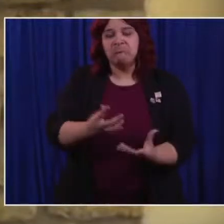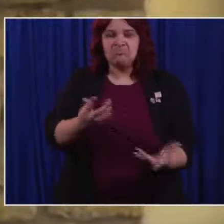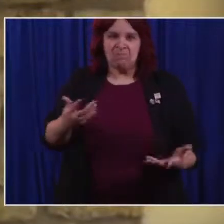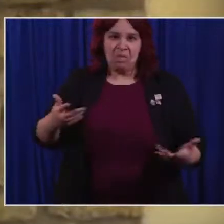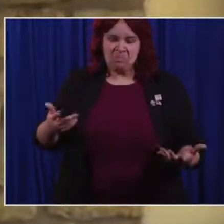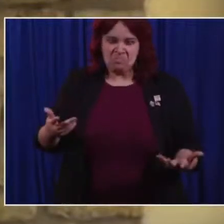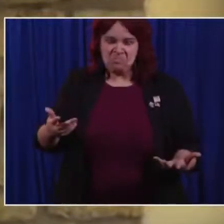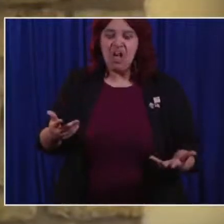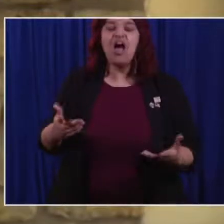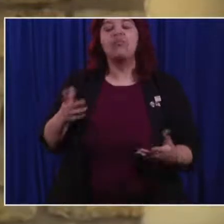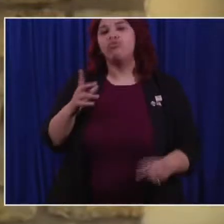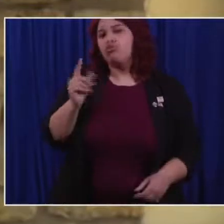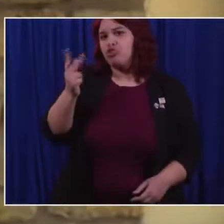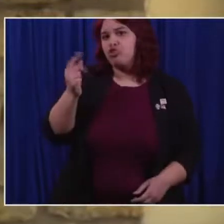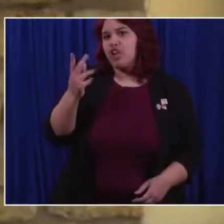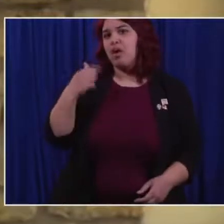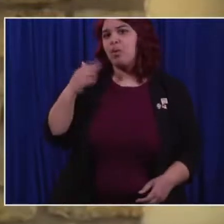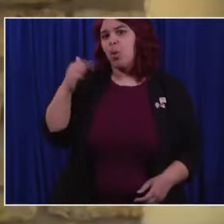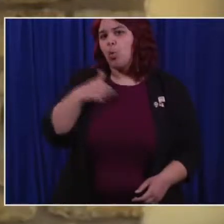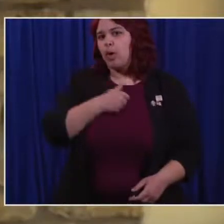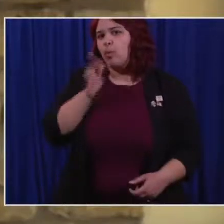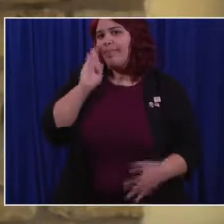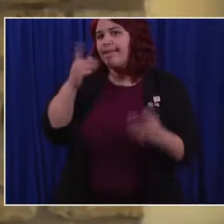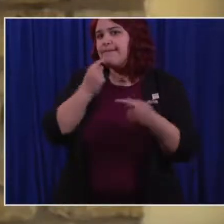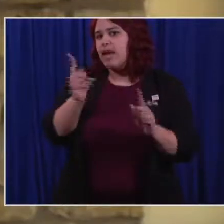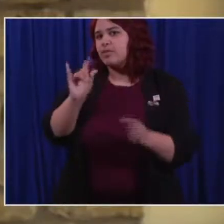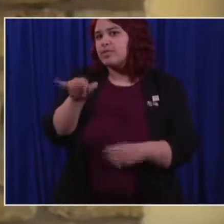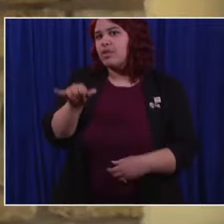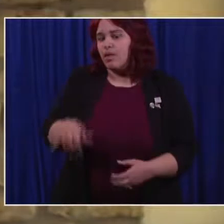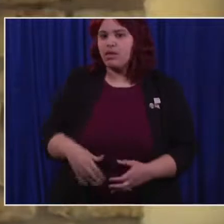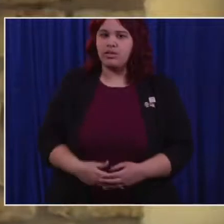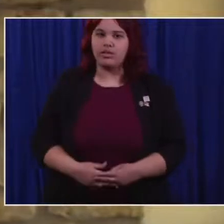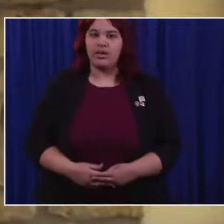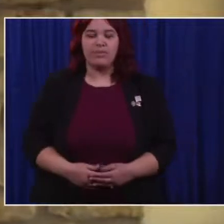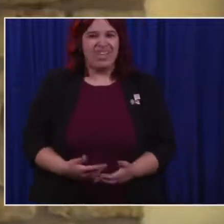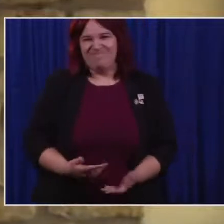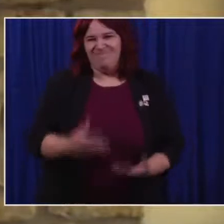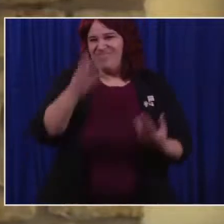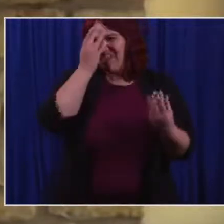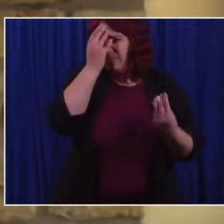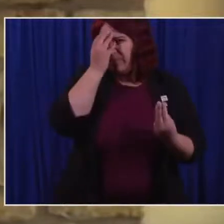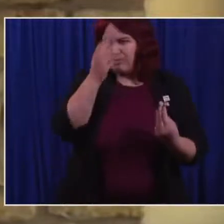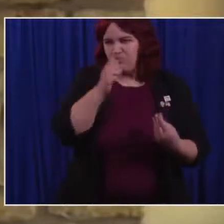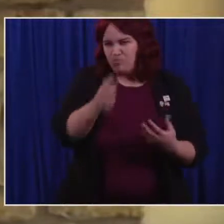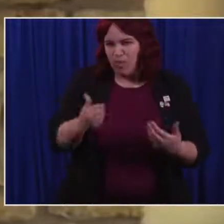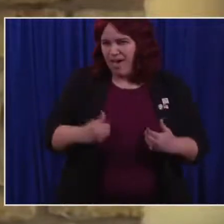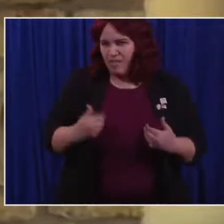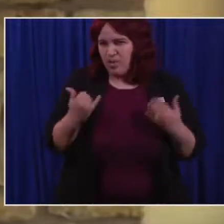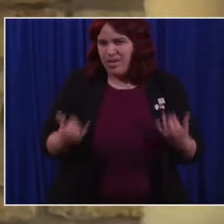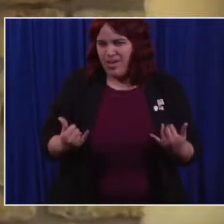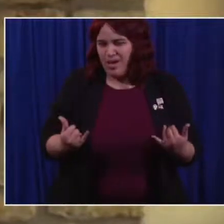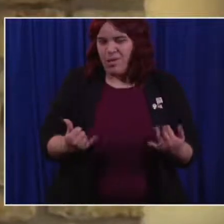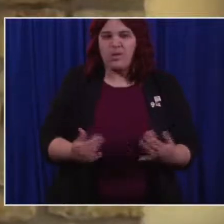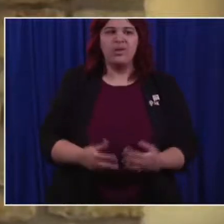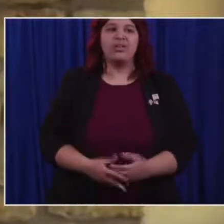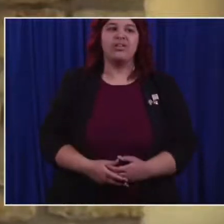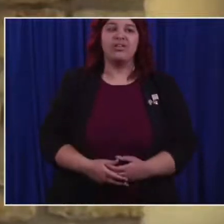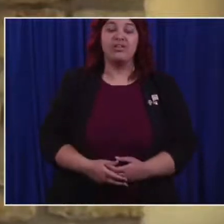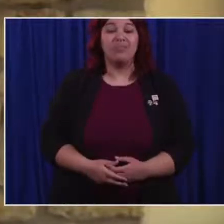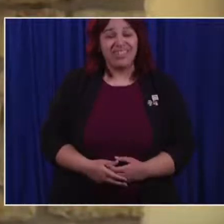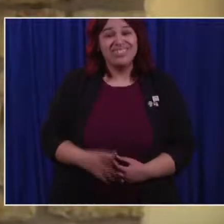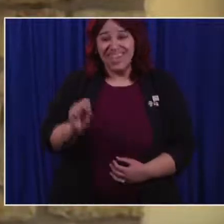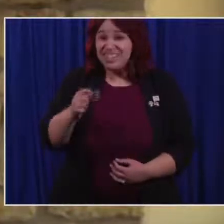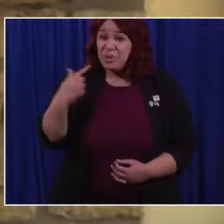number. Happy to make that available, but I don't have that number. But yeah, we're pushing them. We're pushing them pretty